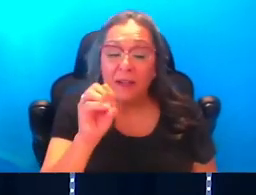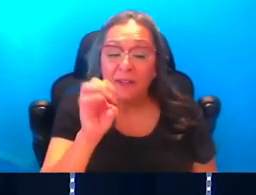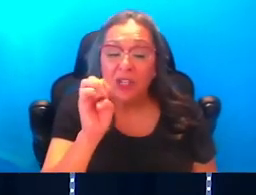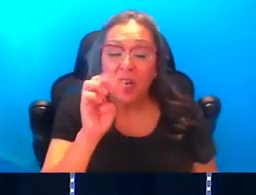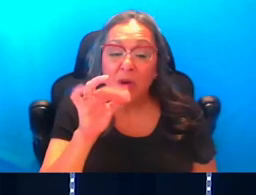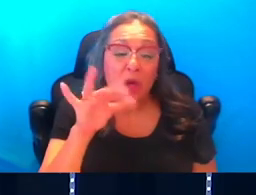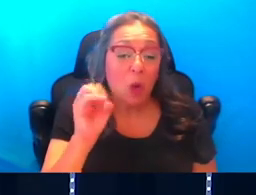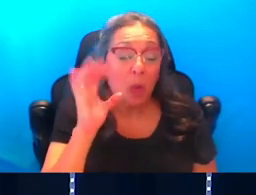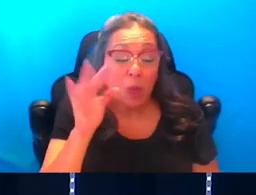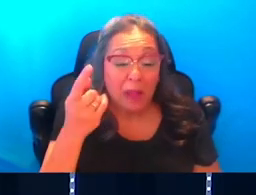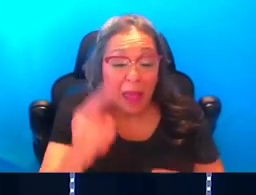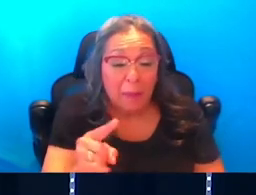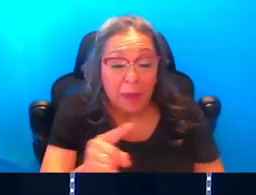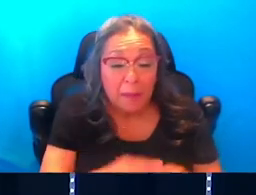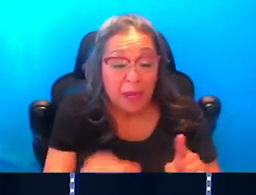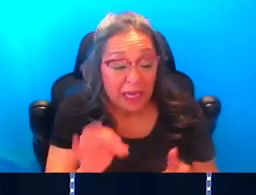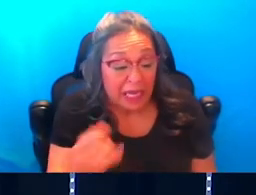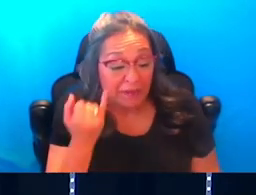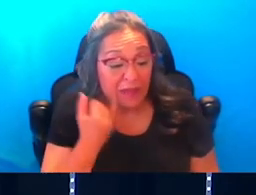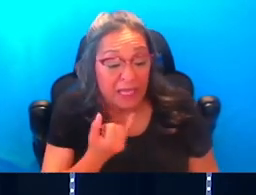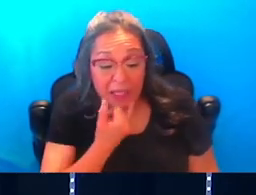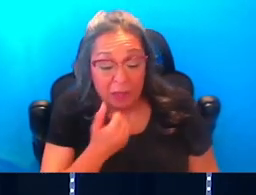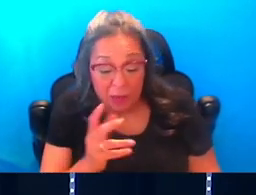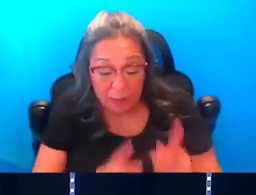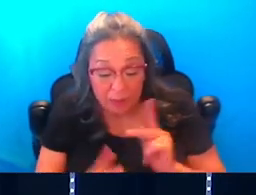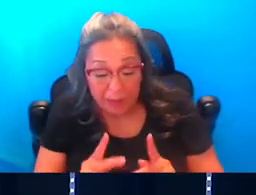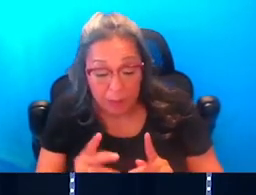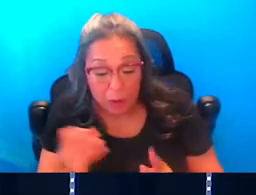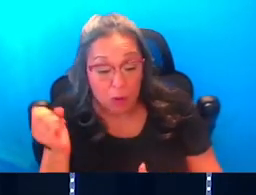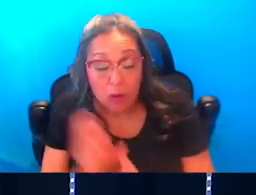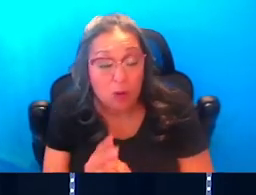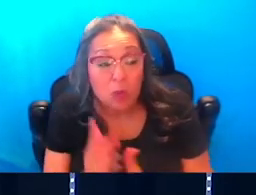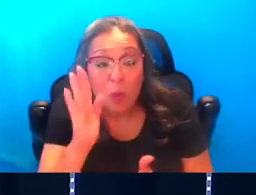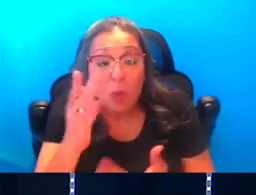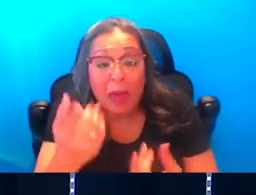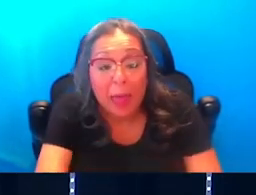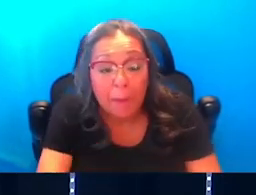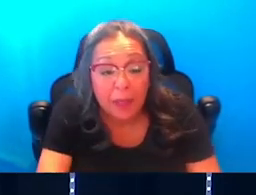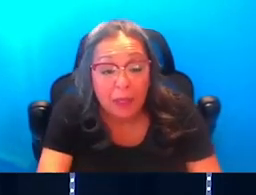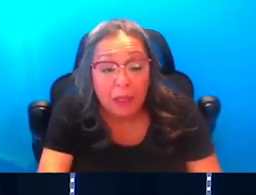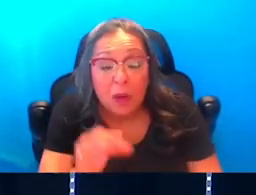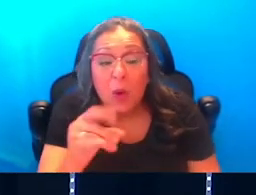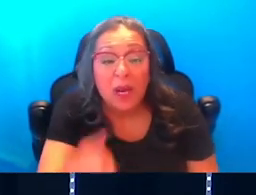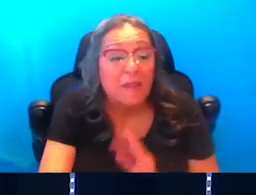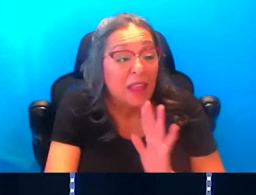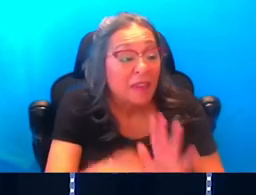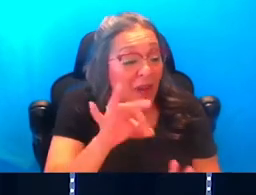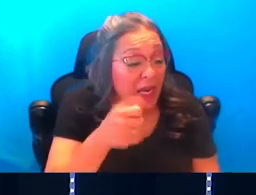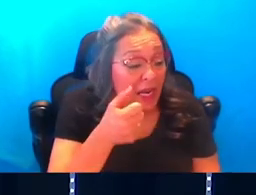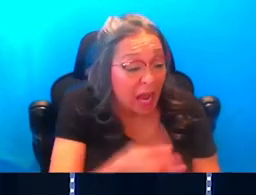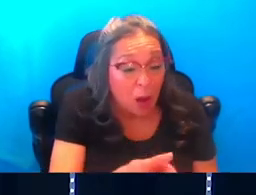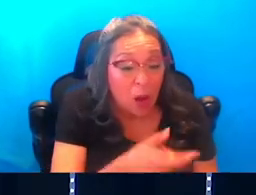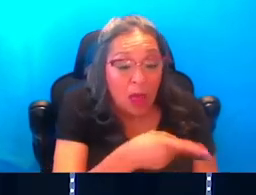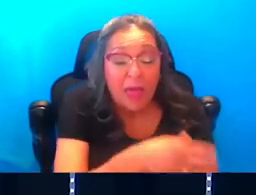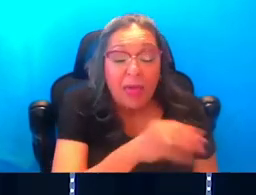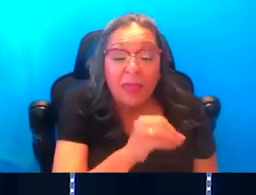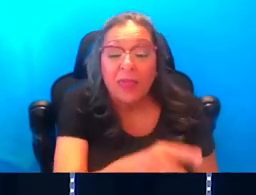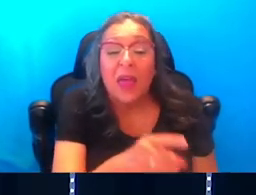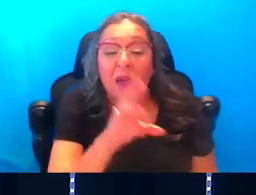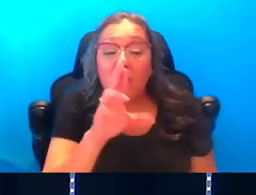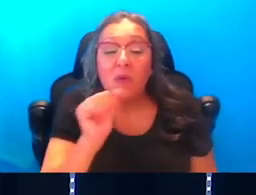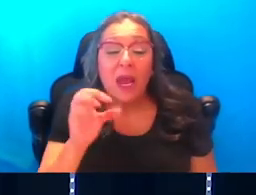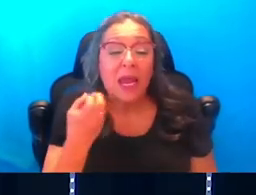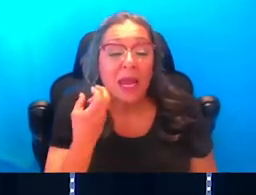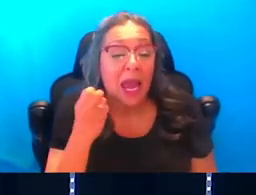the Israelites lose? And what if in the midst of the loss, what if it's found out that she had done treachery like this? Again,